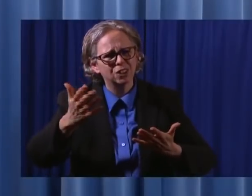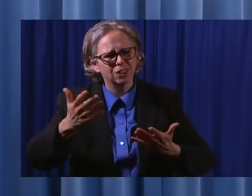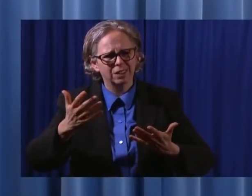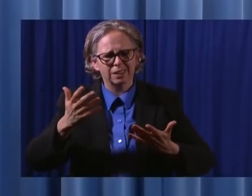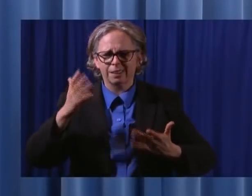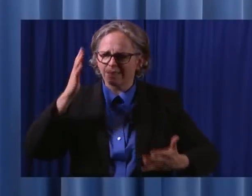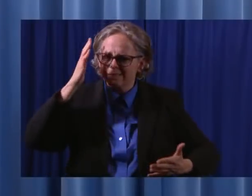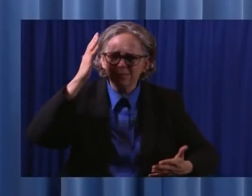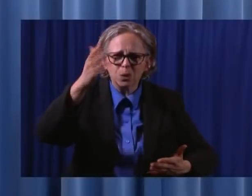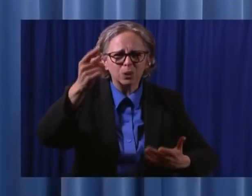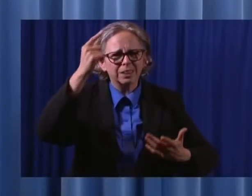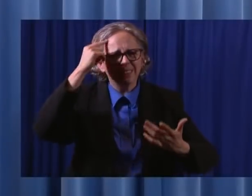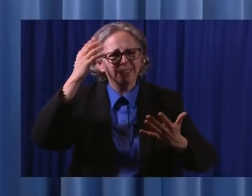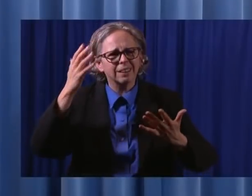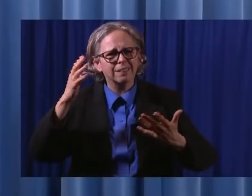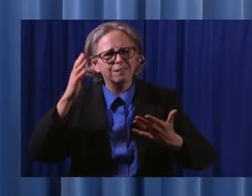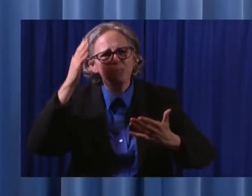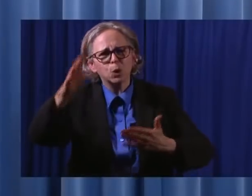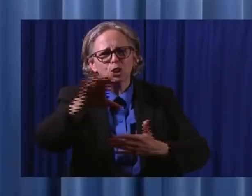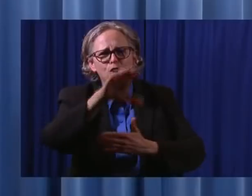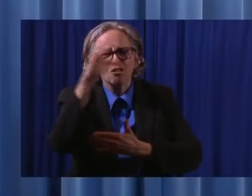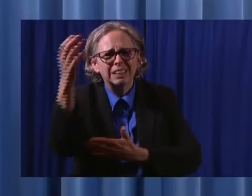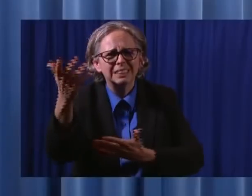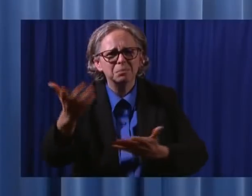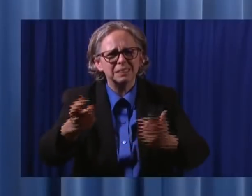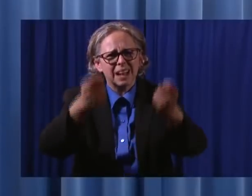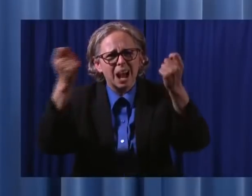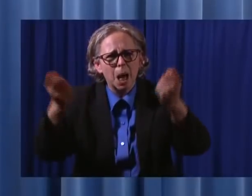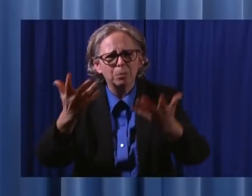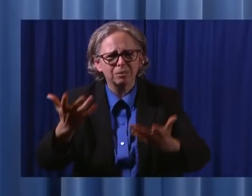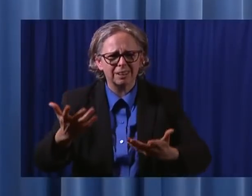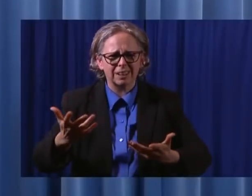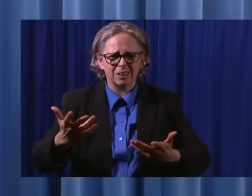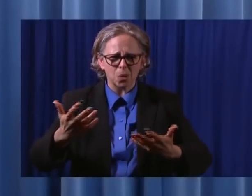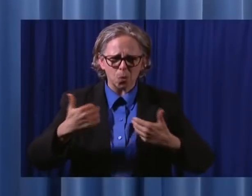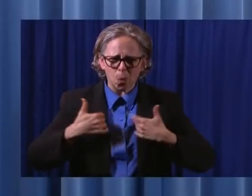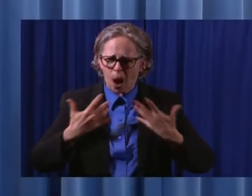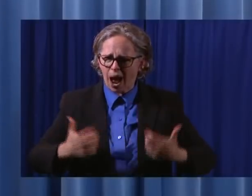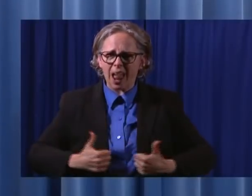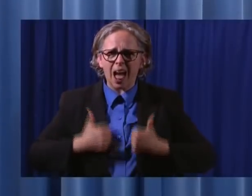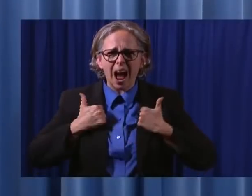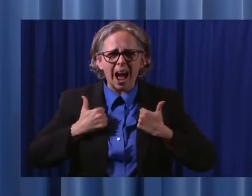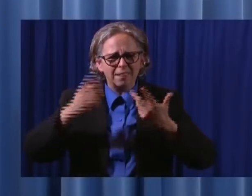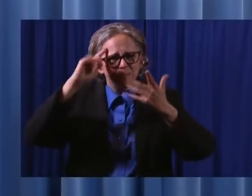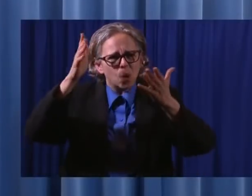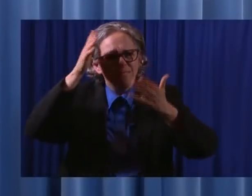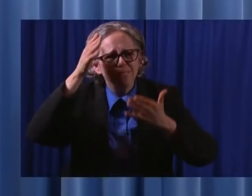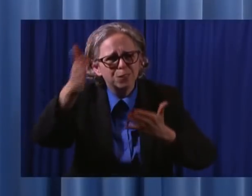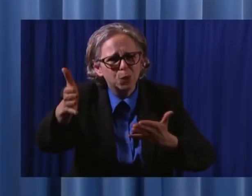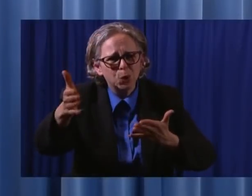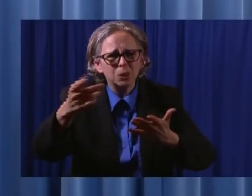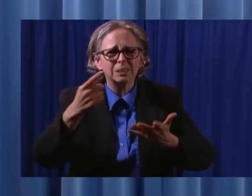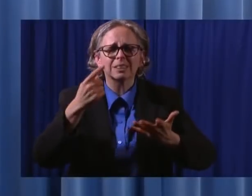and whatever holiday that we want to celebrate. And this thing will end. And the other thing I would remind